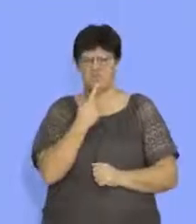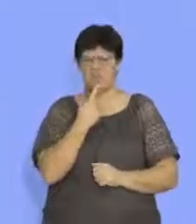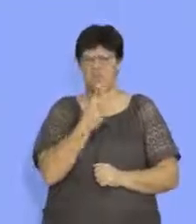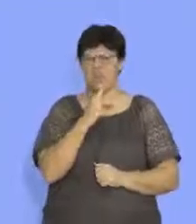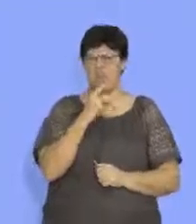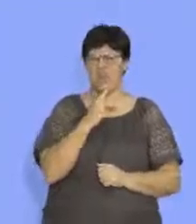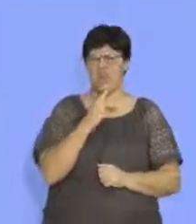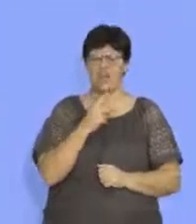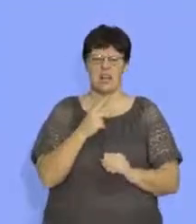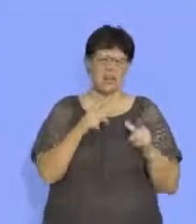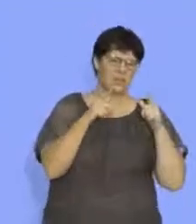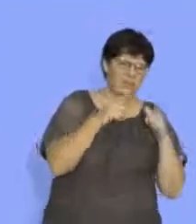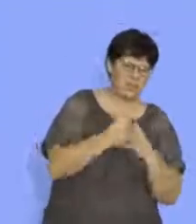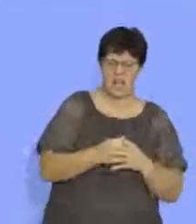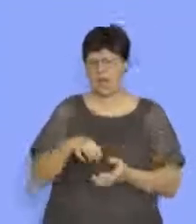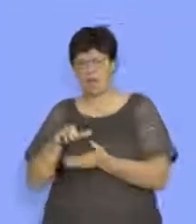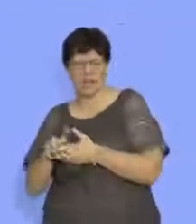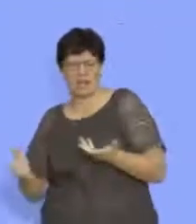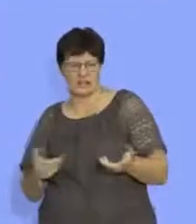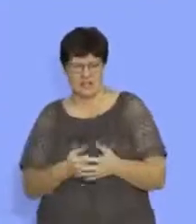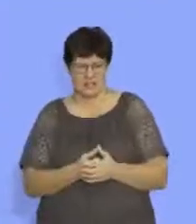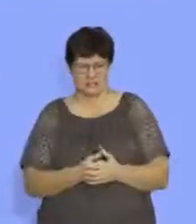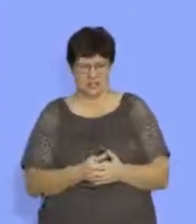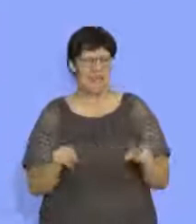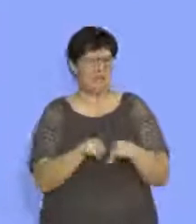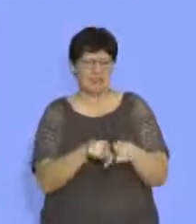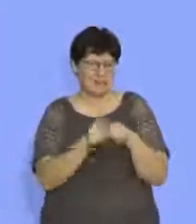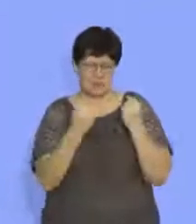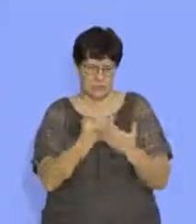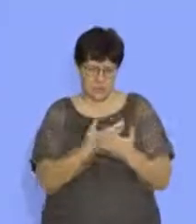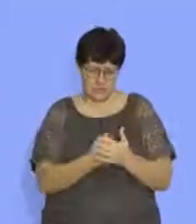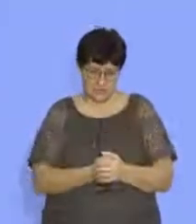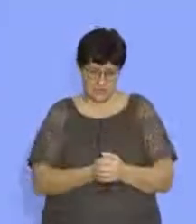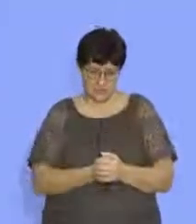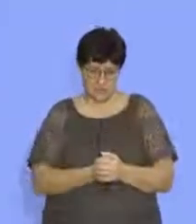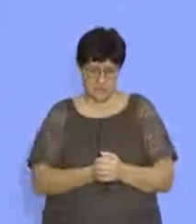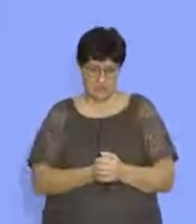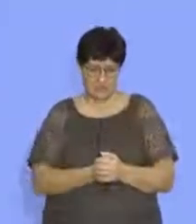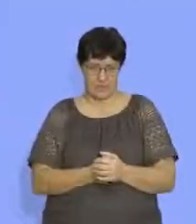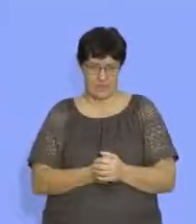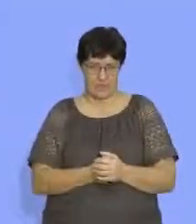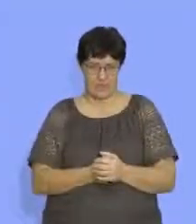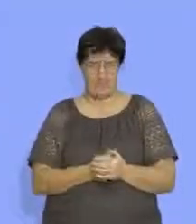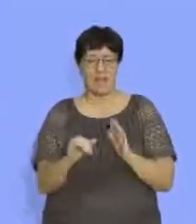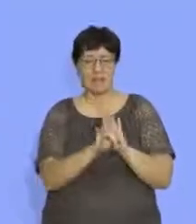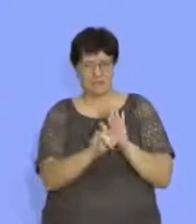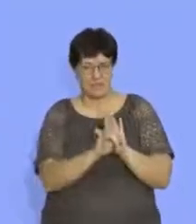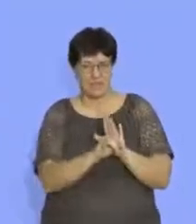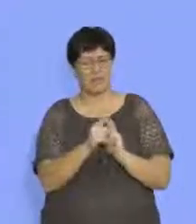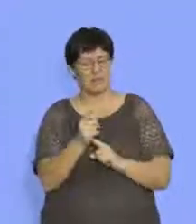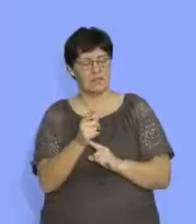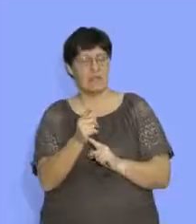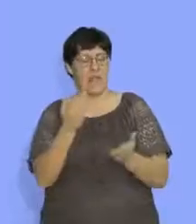and then I said, okay, now I'm talking about a pizza and a burger, let me just use P and B. So you can also do the same. The other thing